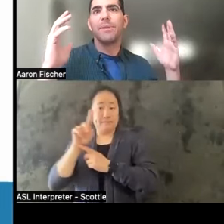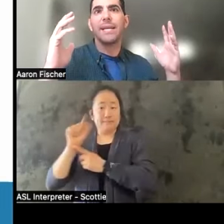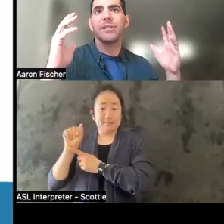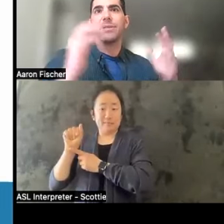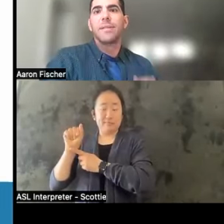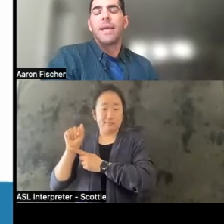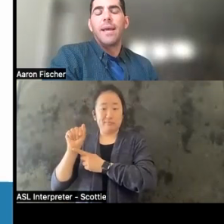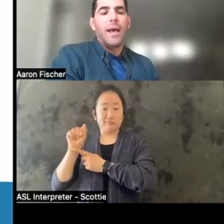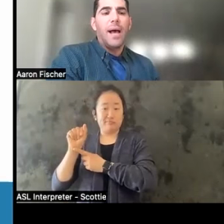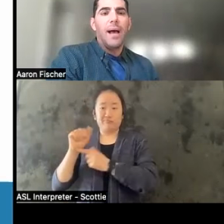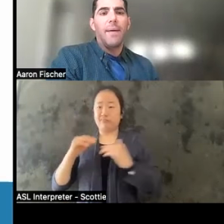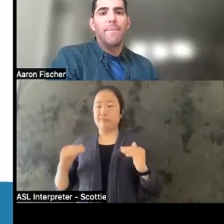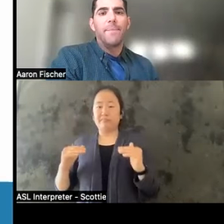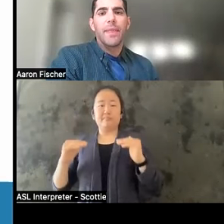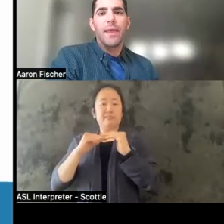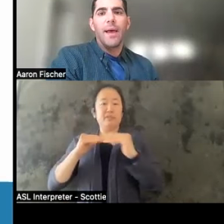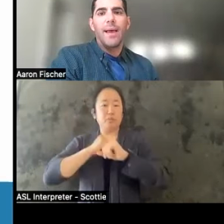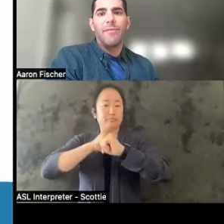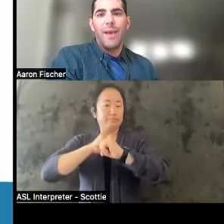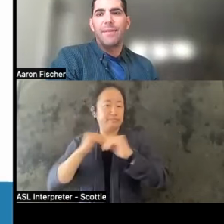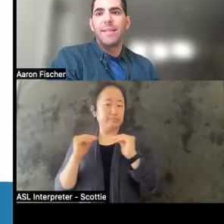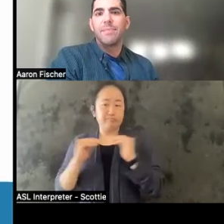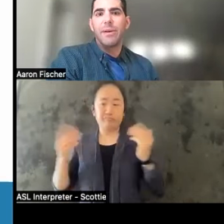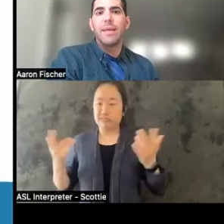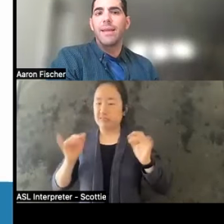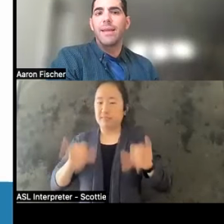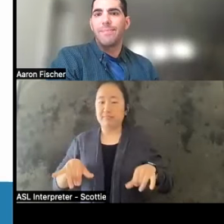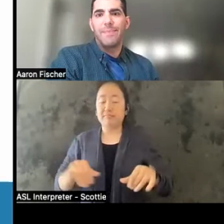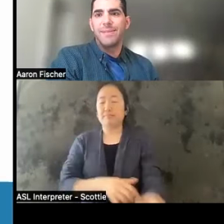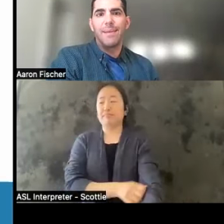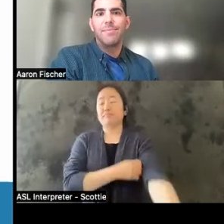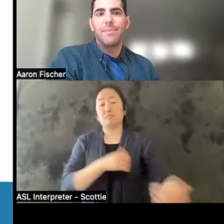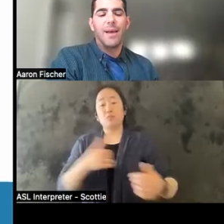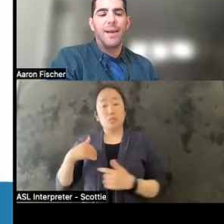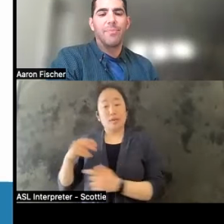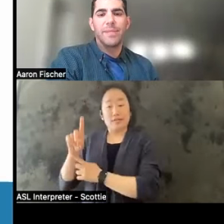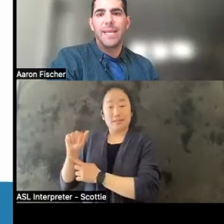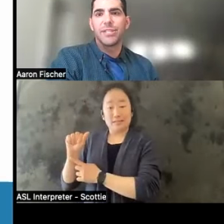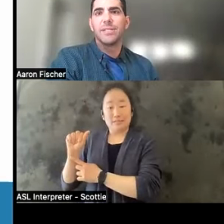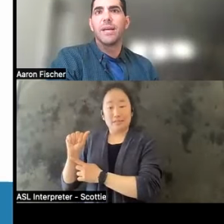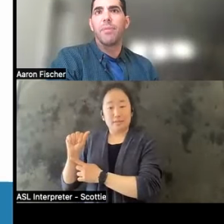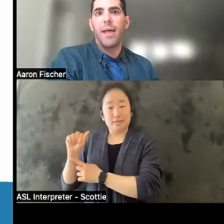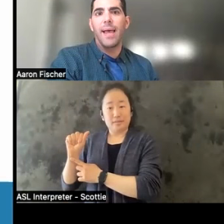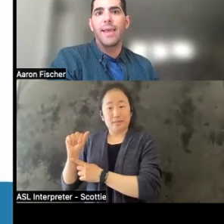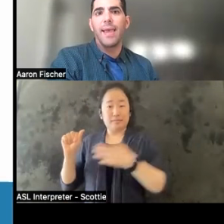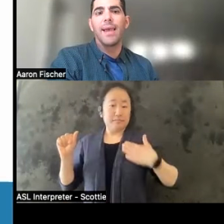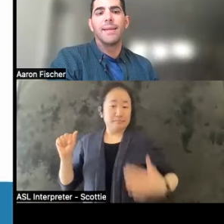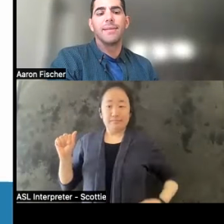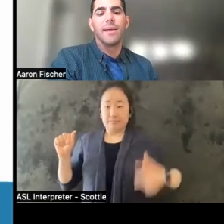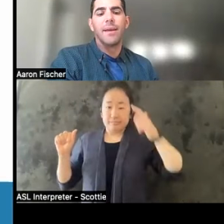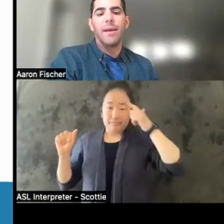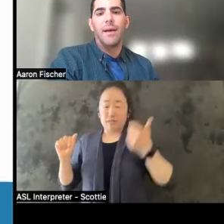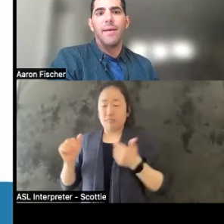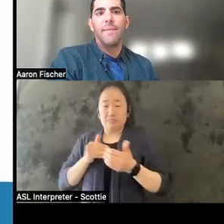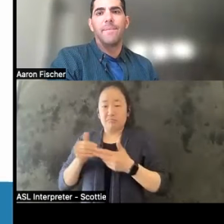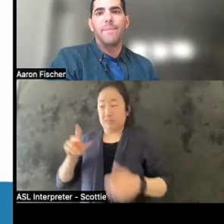same protections. If you have a disability, then the same protections apply.